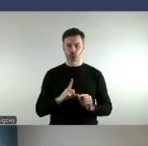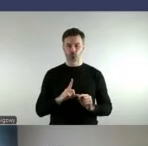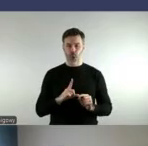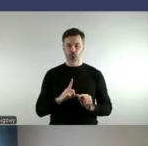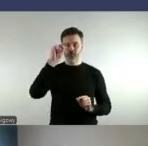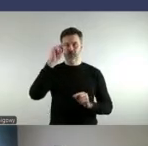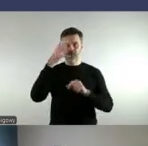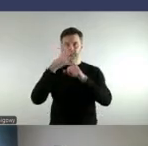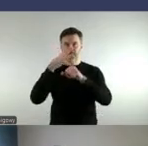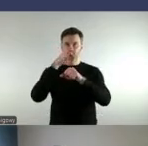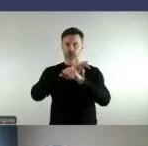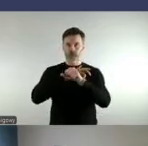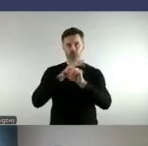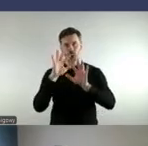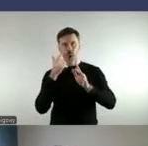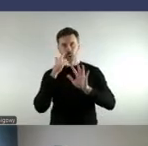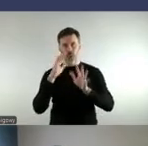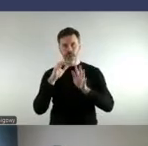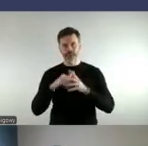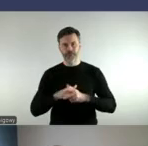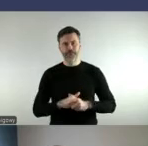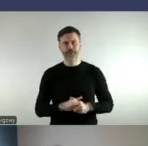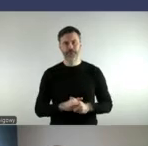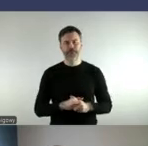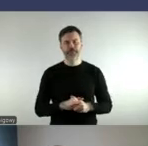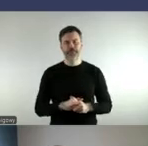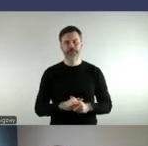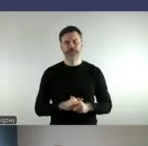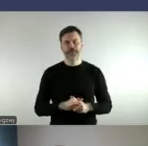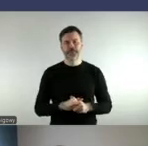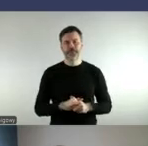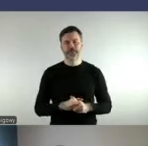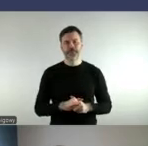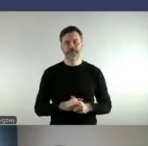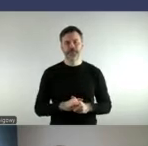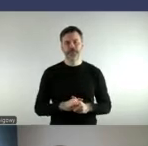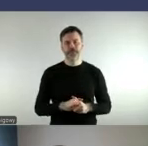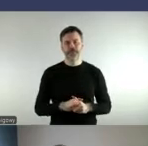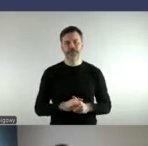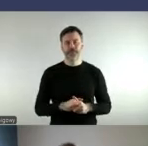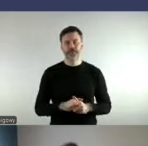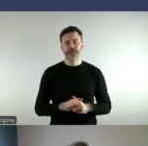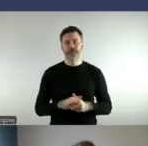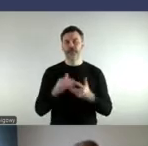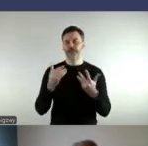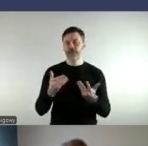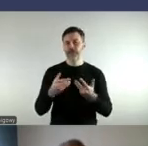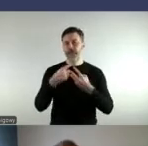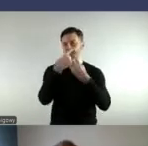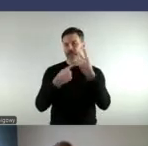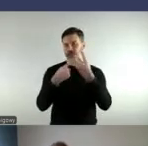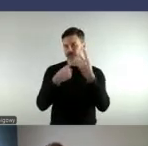Yes, I start with some facts about Ringerike. It has 31,500 inhabitants,